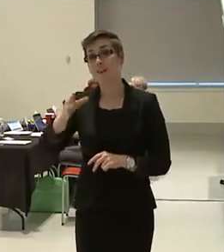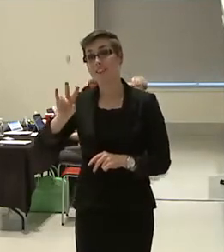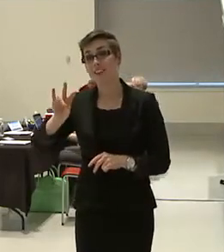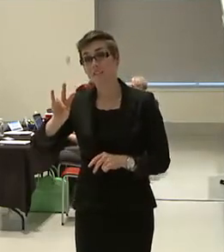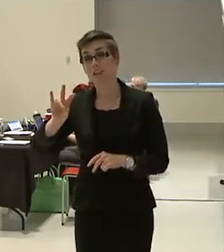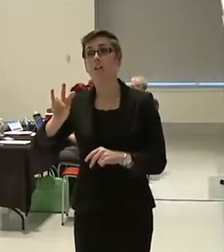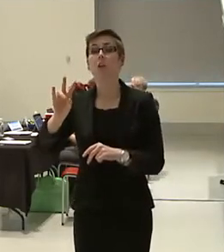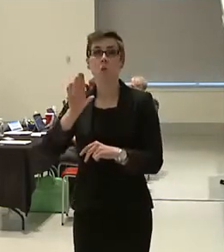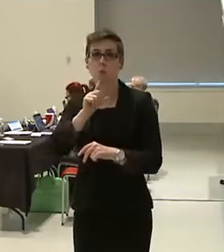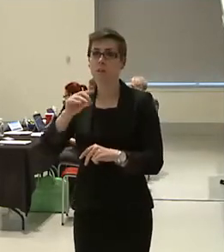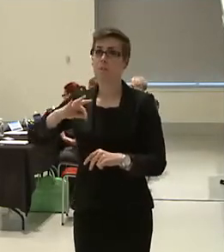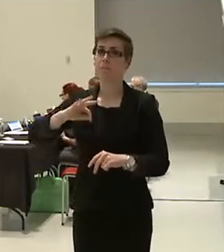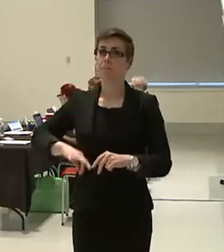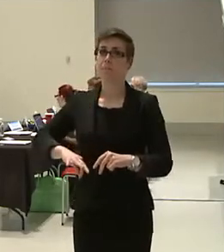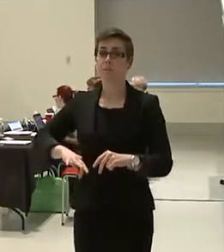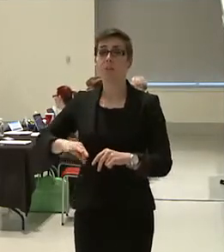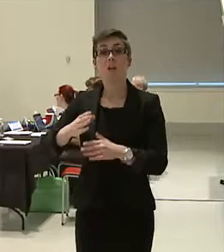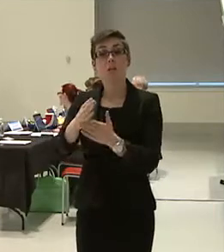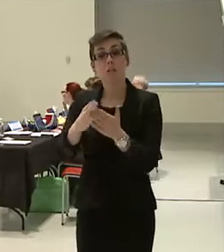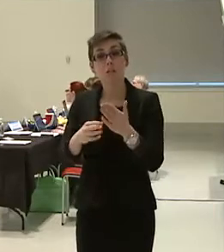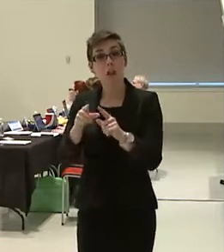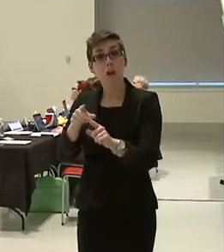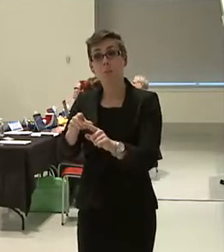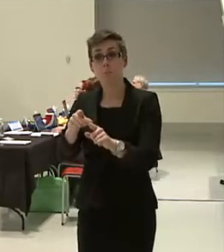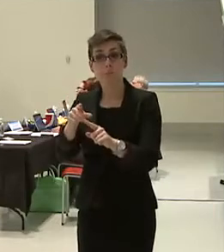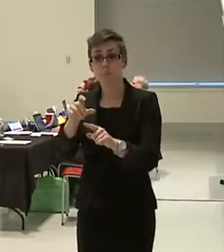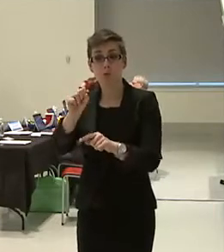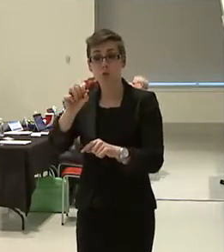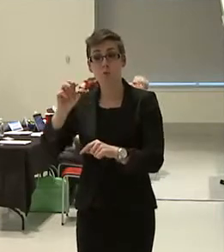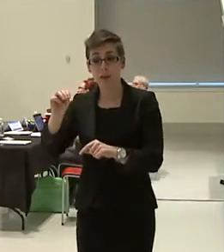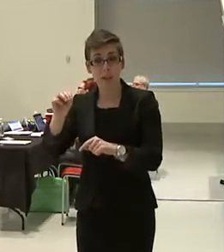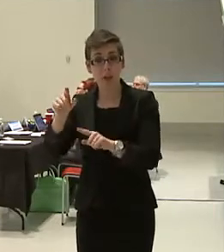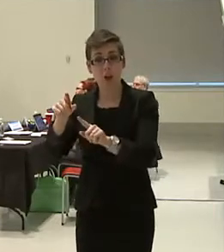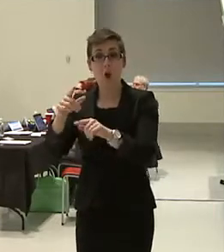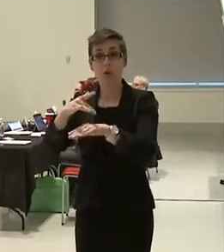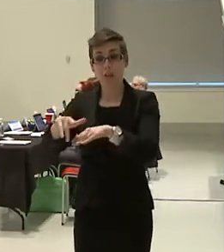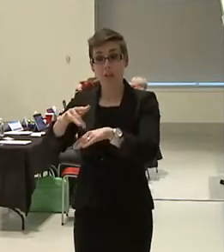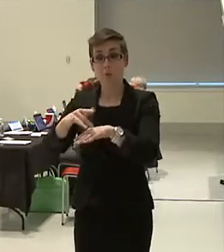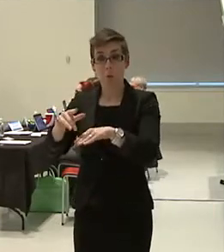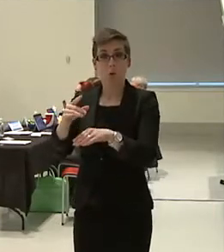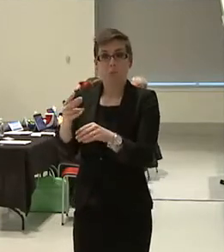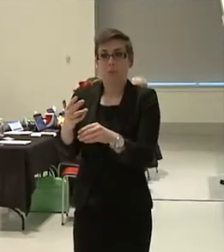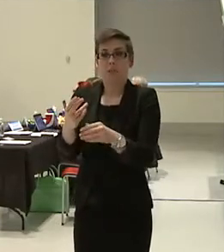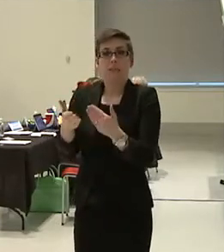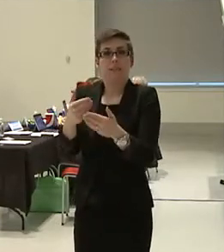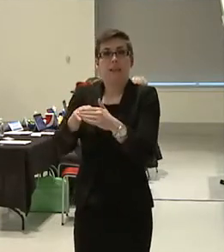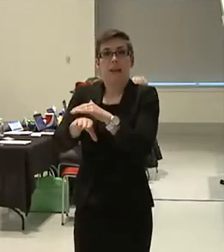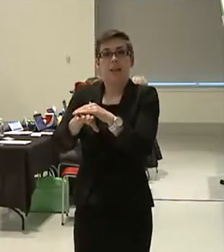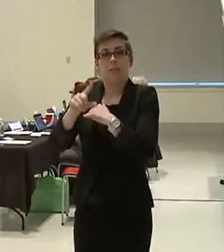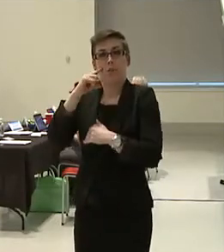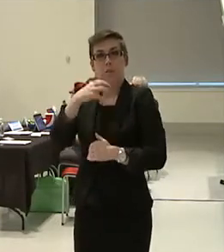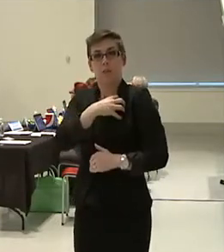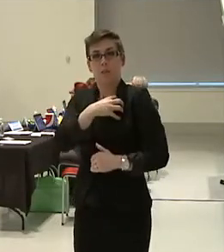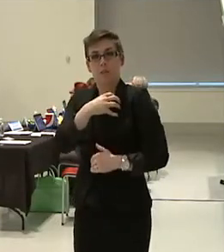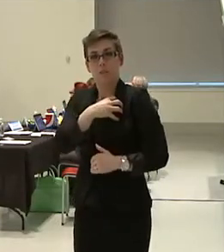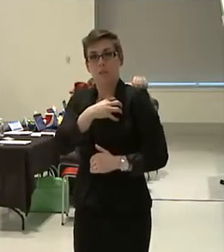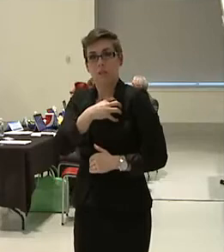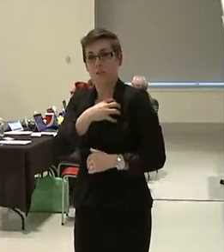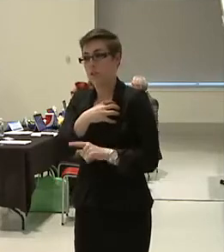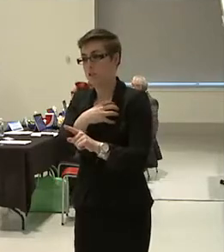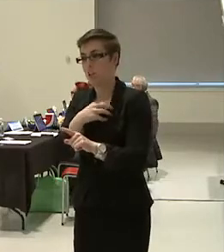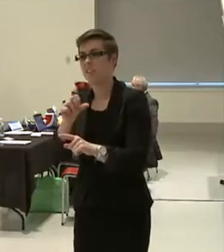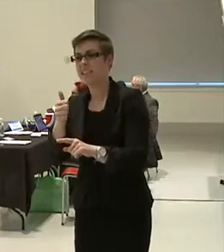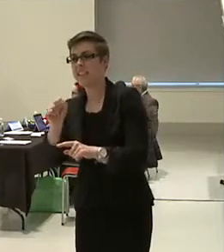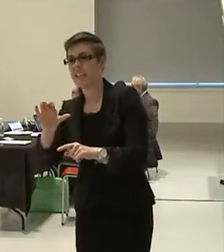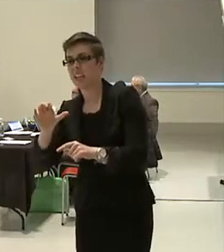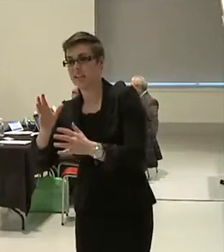were specifically designed for police intelligence gathering, not commercial tools. You And can also, wrap it up, Ms. Stevens. You're about close, about 10